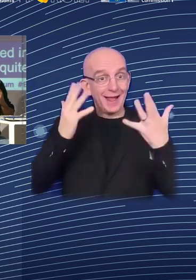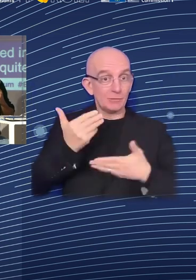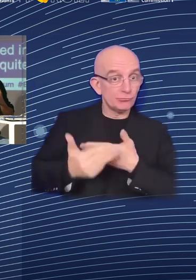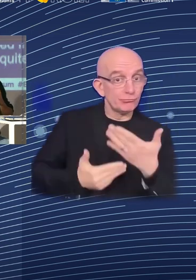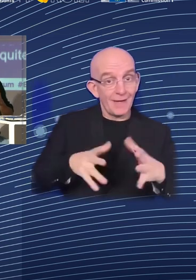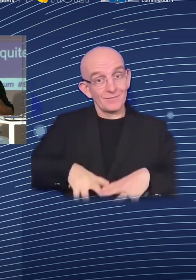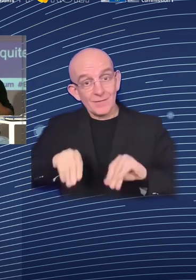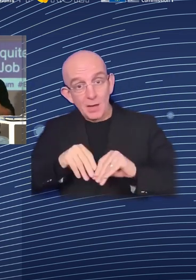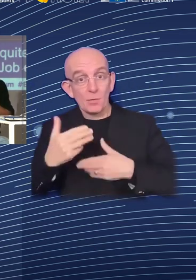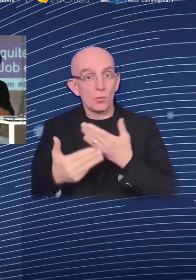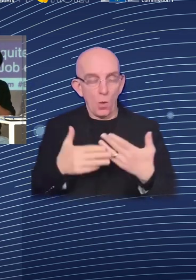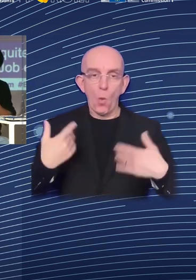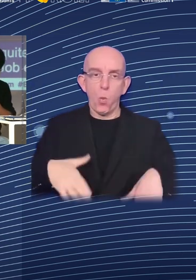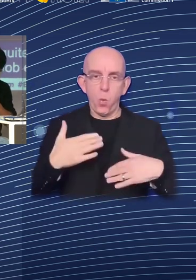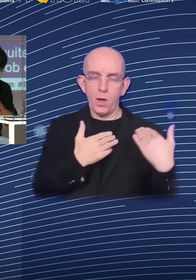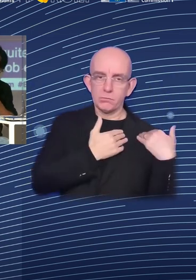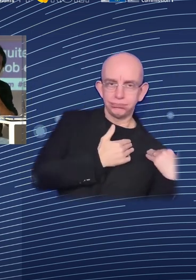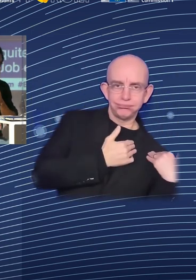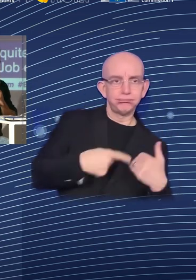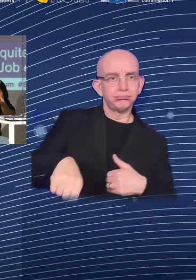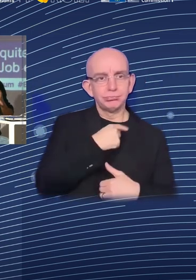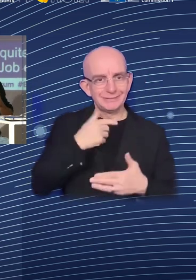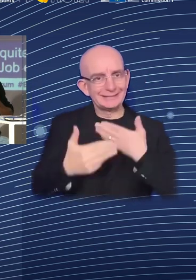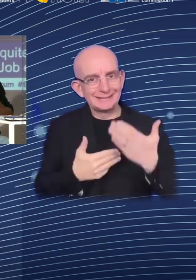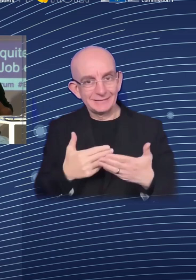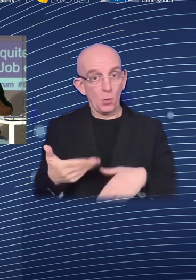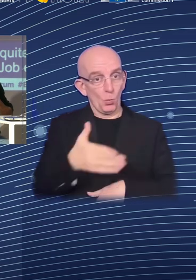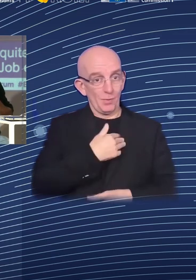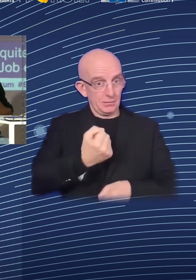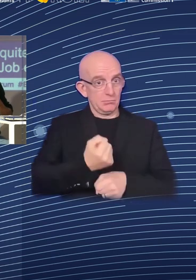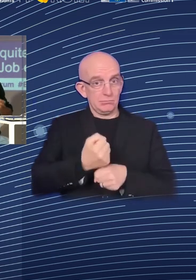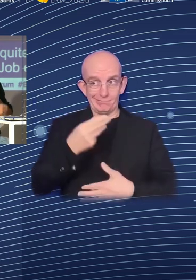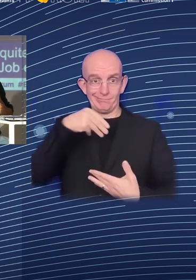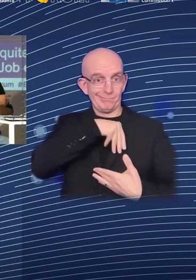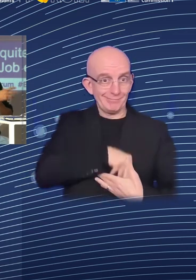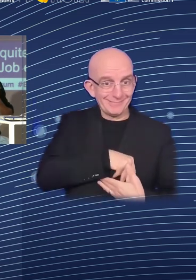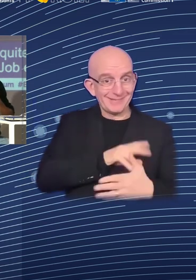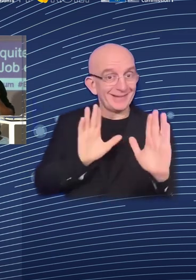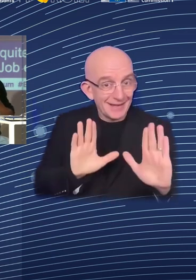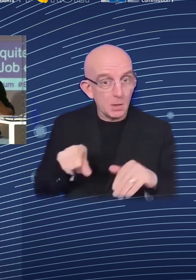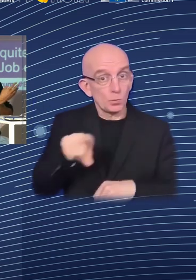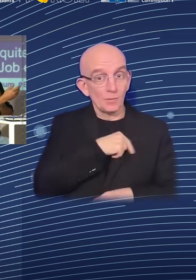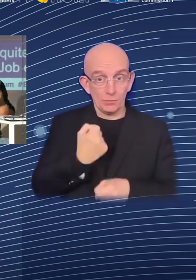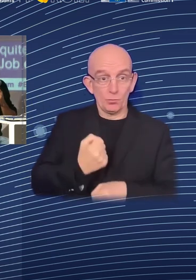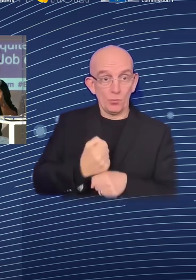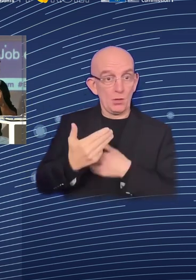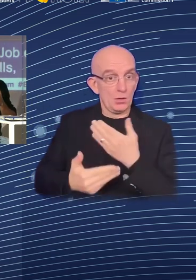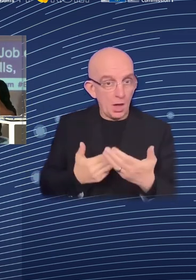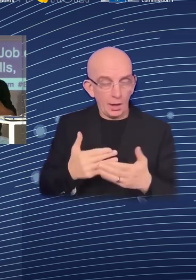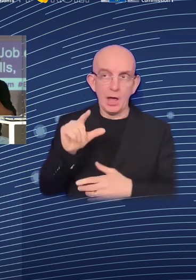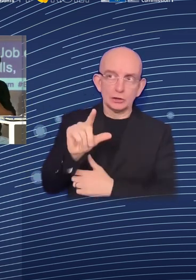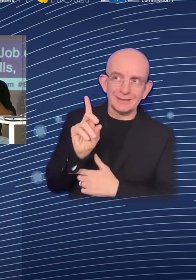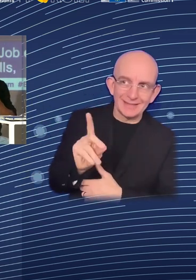GDPR. It's today. It's a two-day skill, everyday life skills. Today, when you're working in European Commission, for